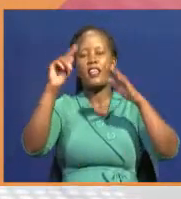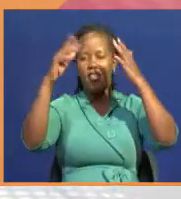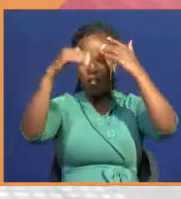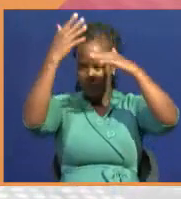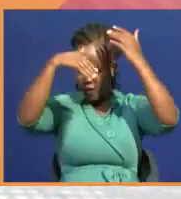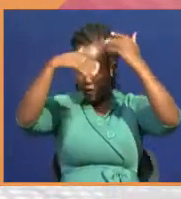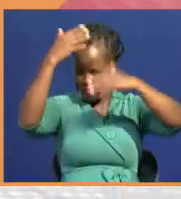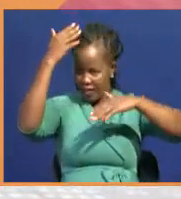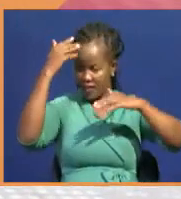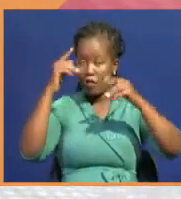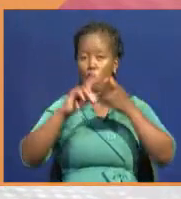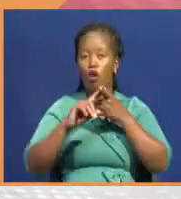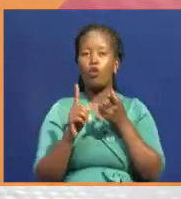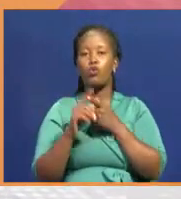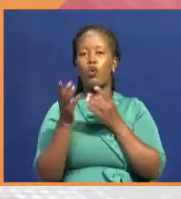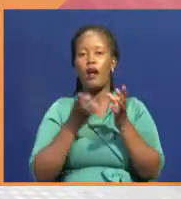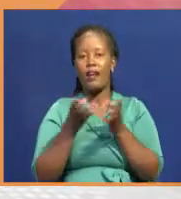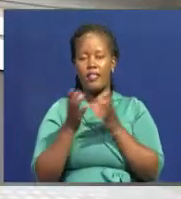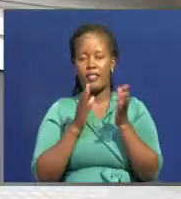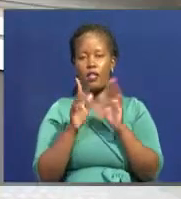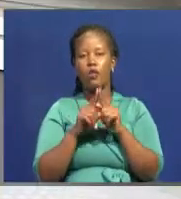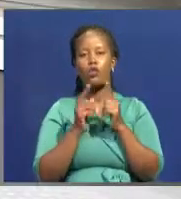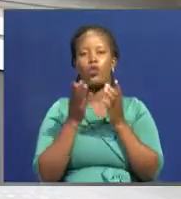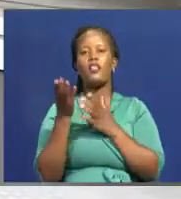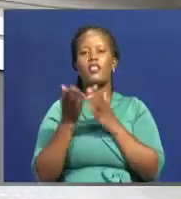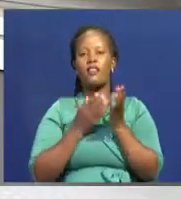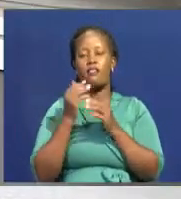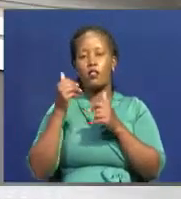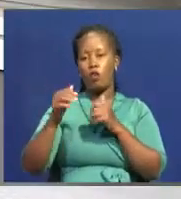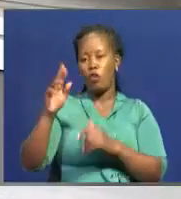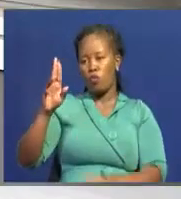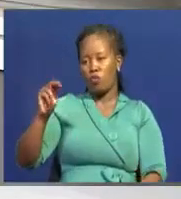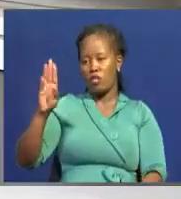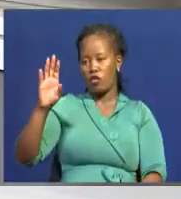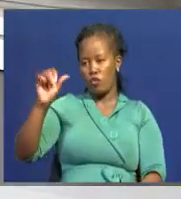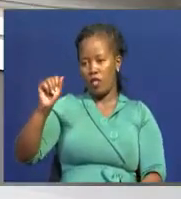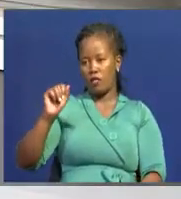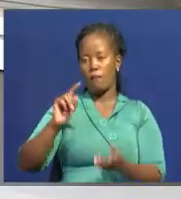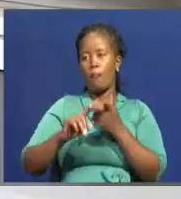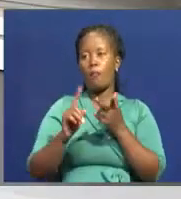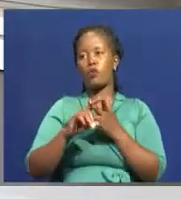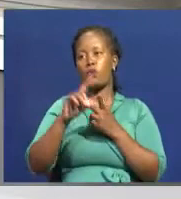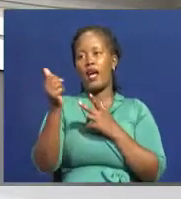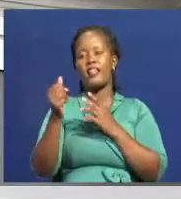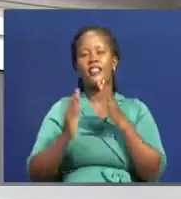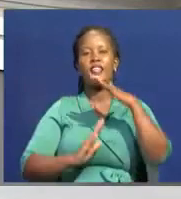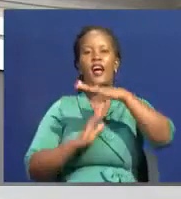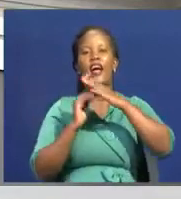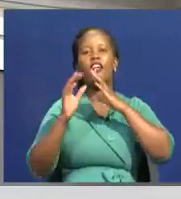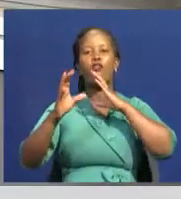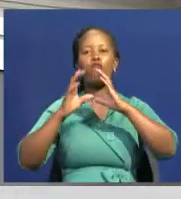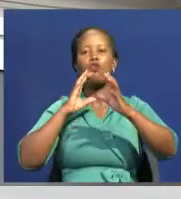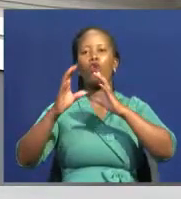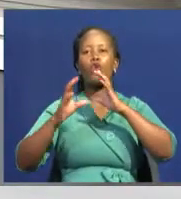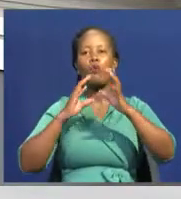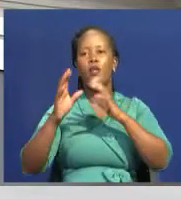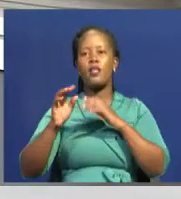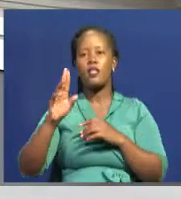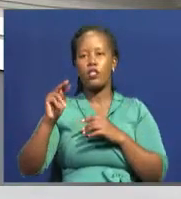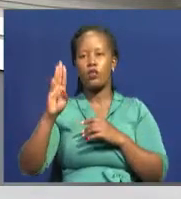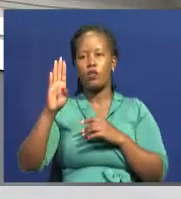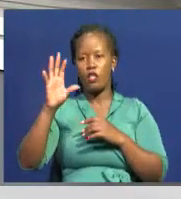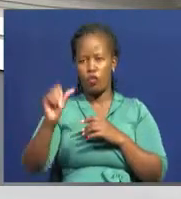of Nairobi, Enterprise and Services at UNES, and we also have the Head of Corporate Communication at UNES, that is